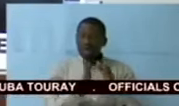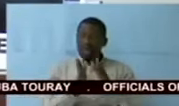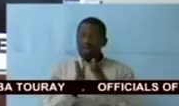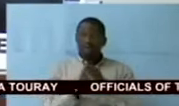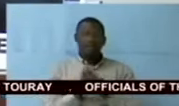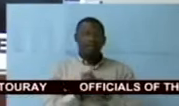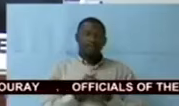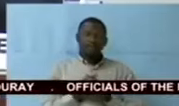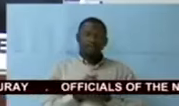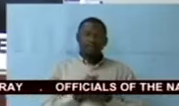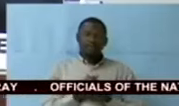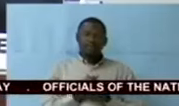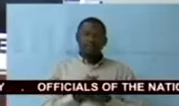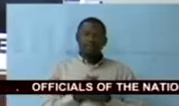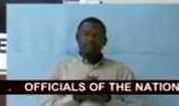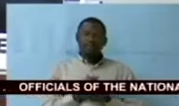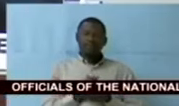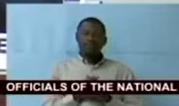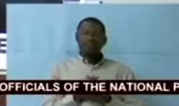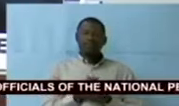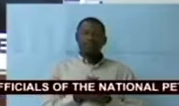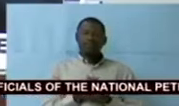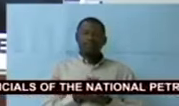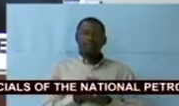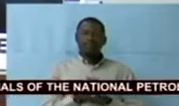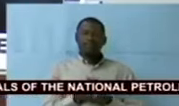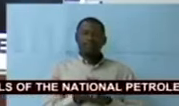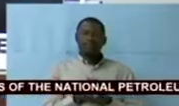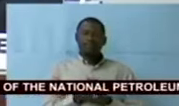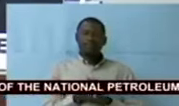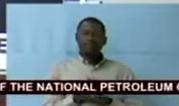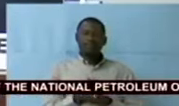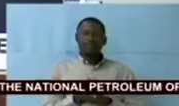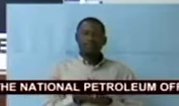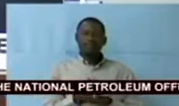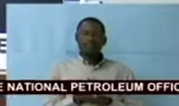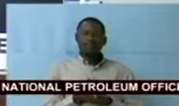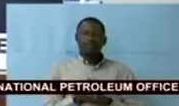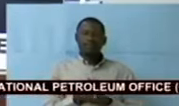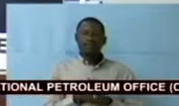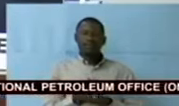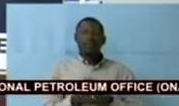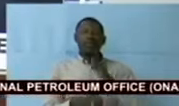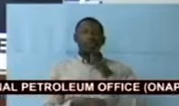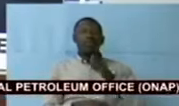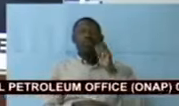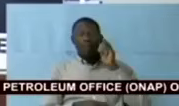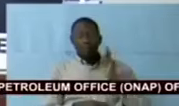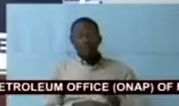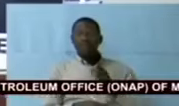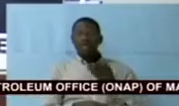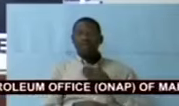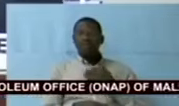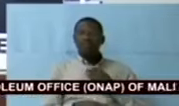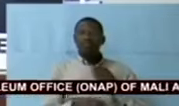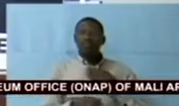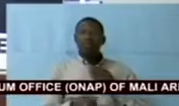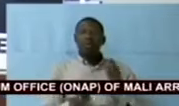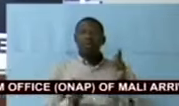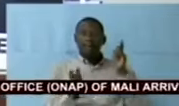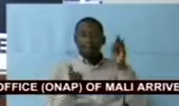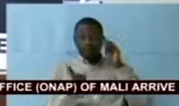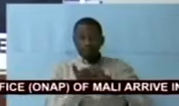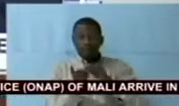anin luwa buko ba nyim fango ni ko be fulo nyim ibe kun takila ka jube jumala fon be sabatila. You have to put it against the Constitution. Foisa